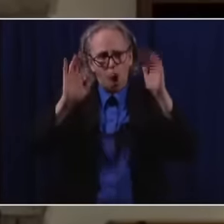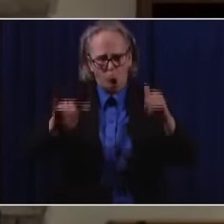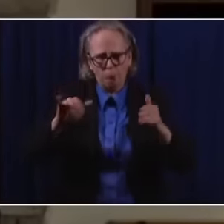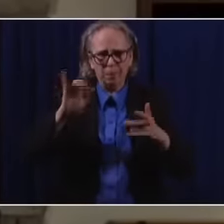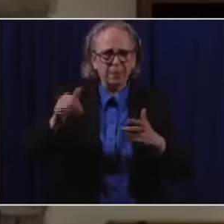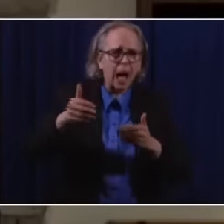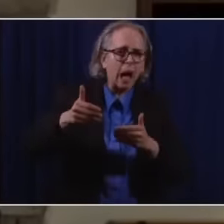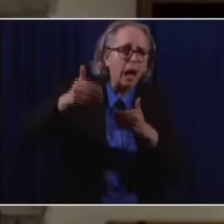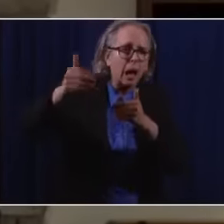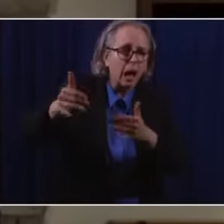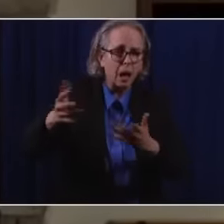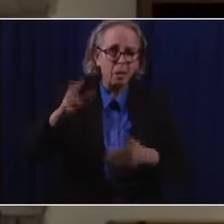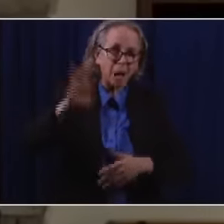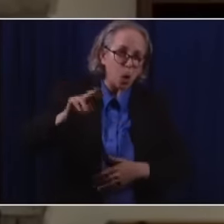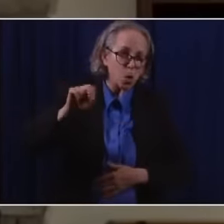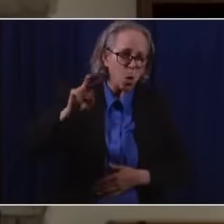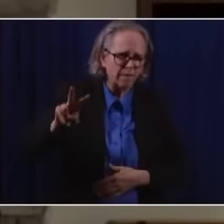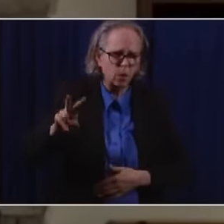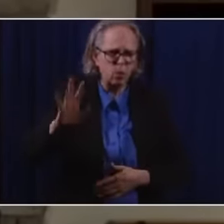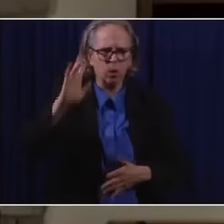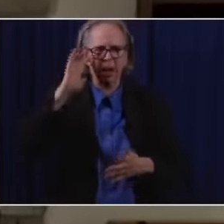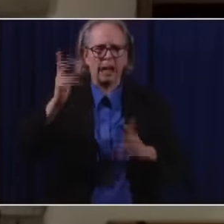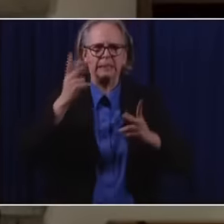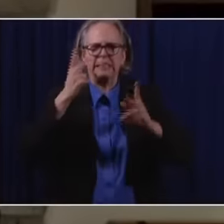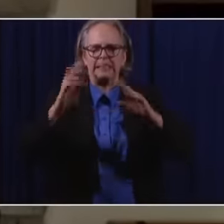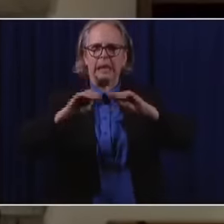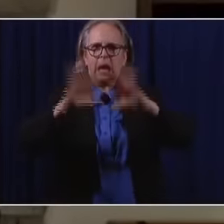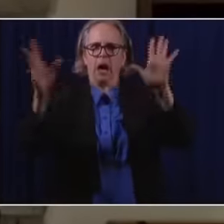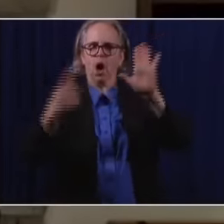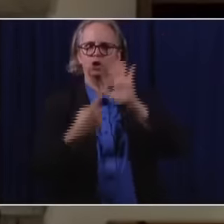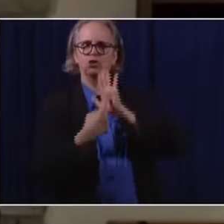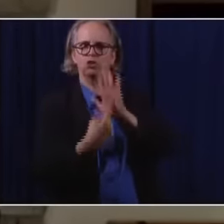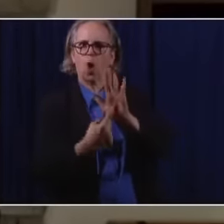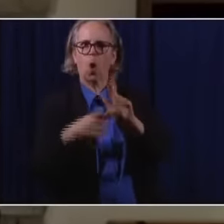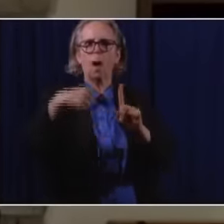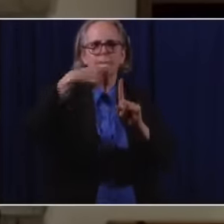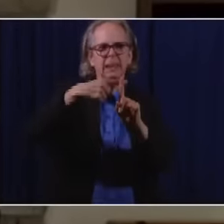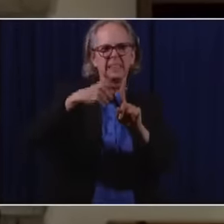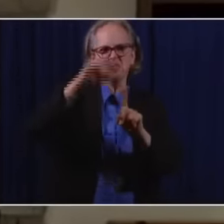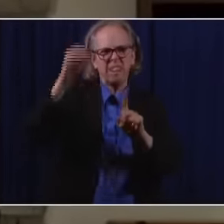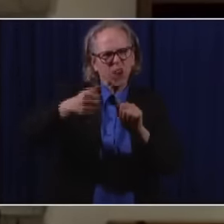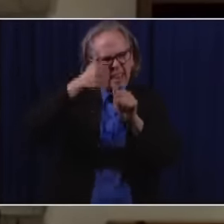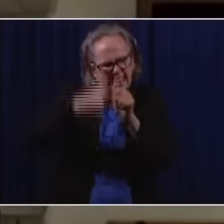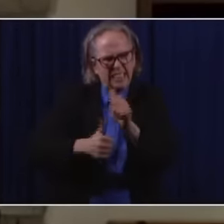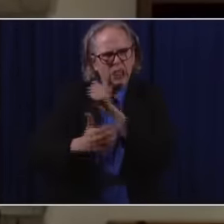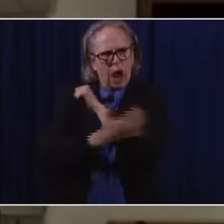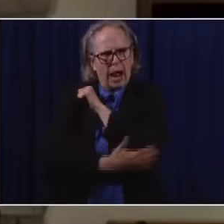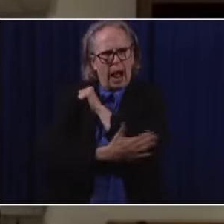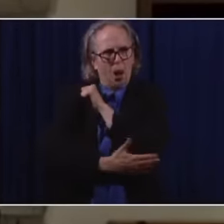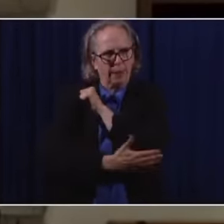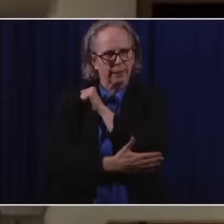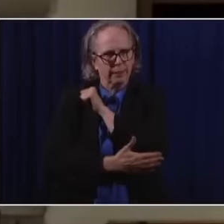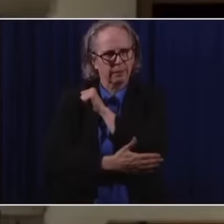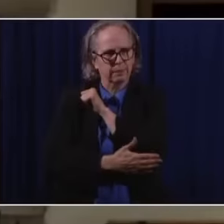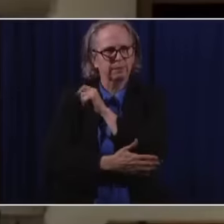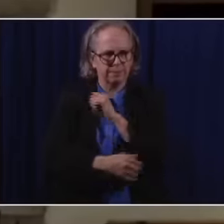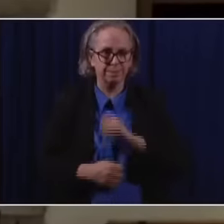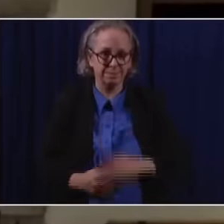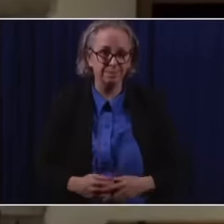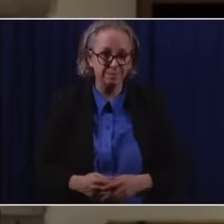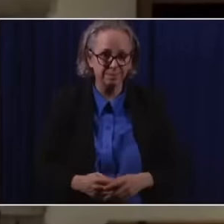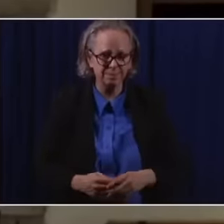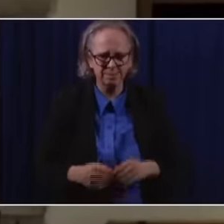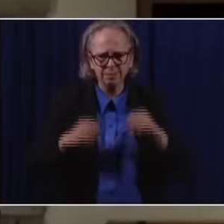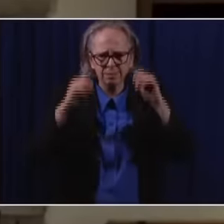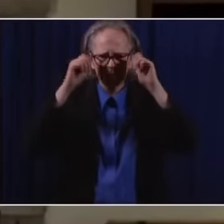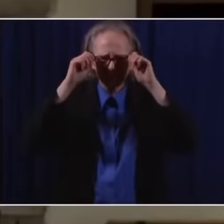of November, barring any technical or reporting issues. It wasn't just a question of issuing an order. If it was,